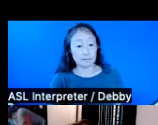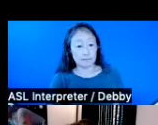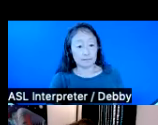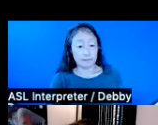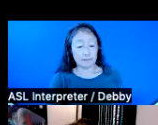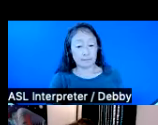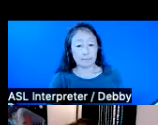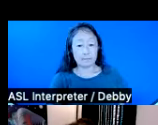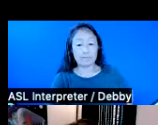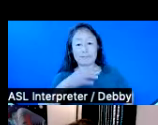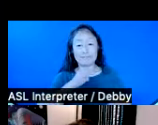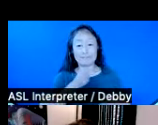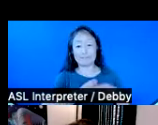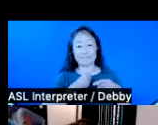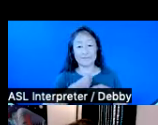Sorry.